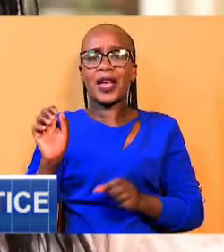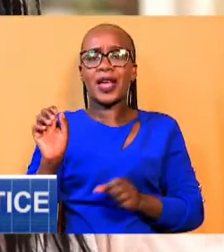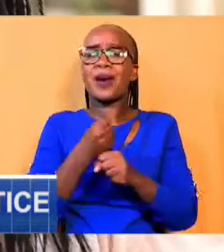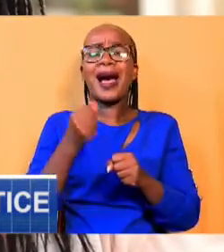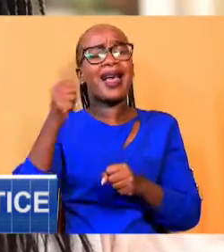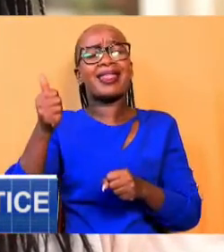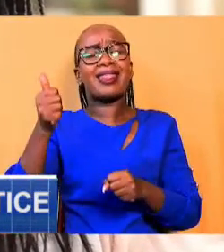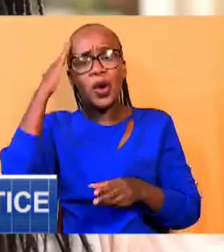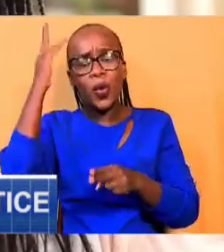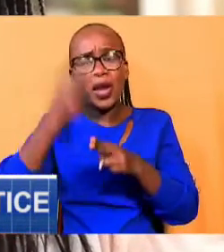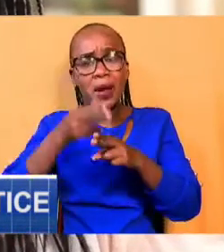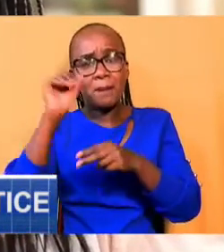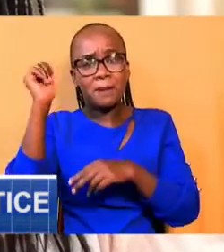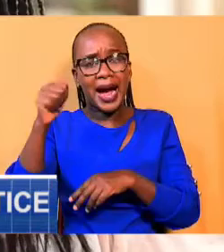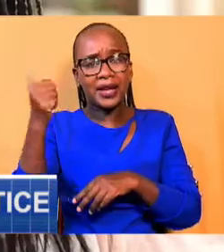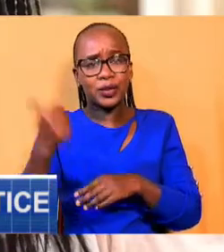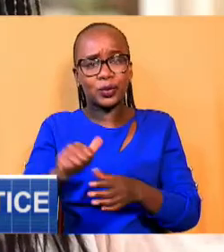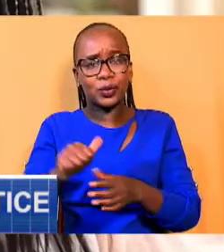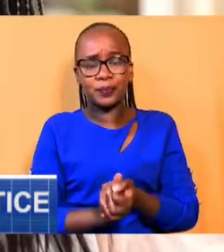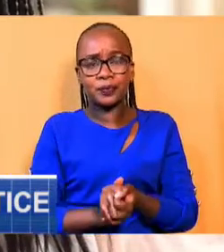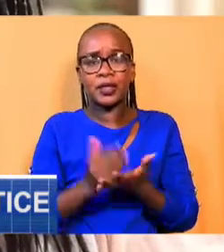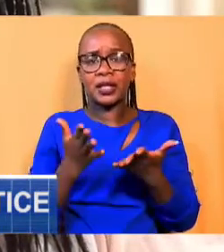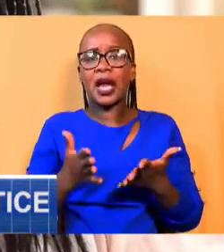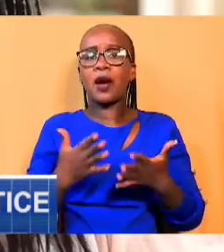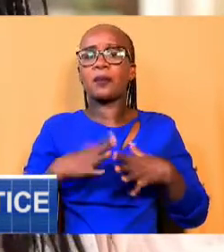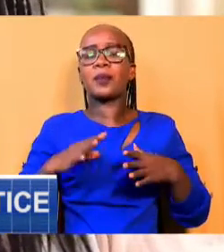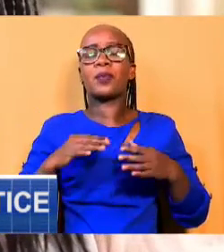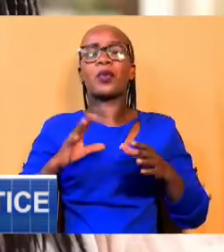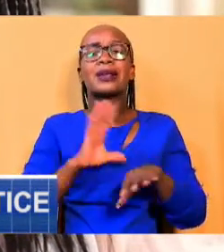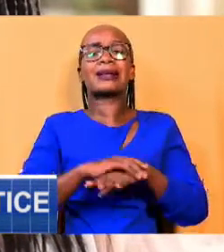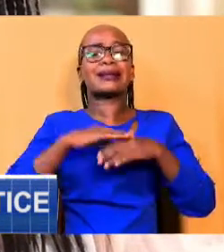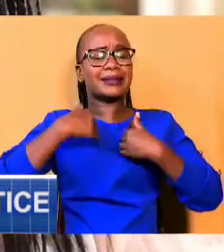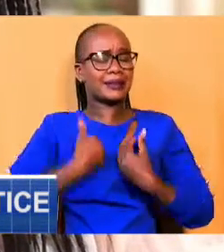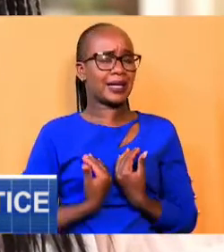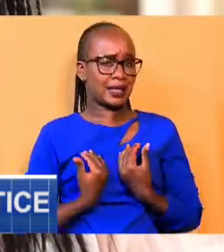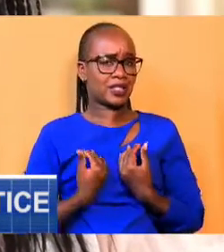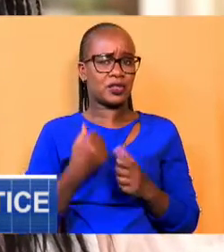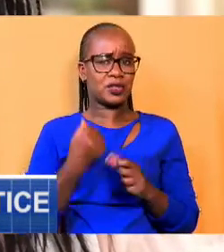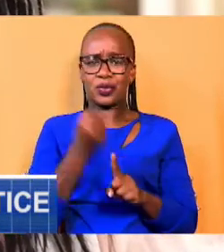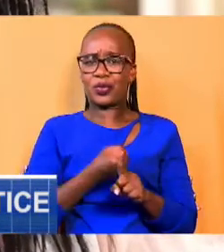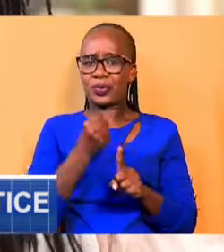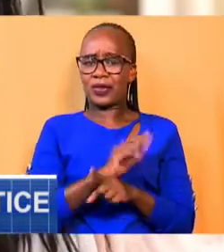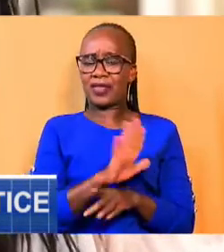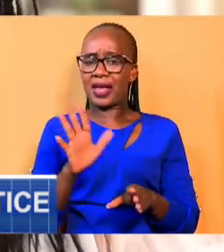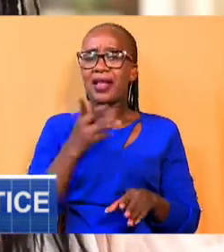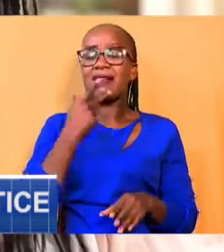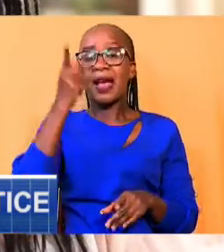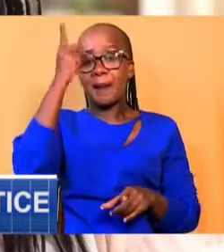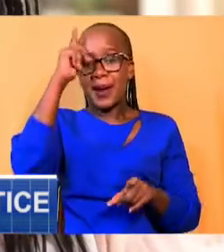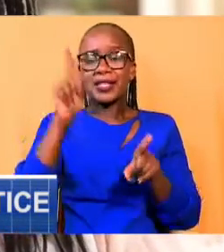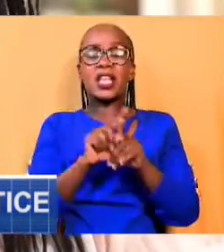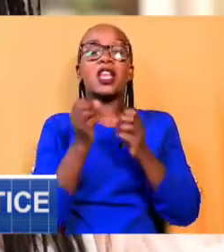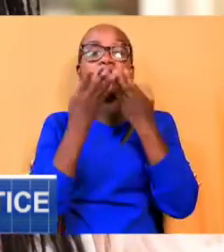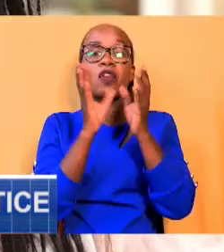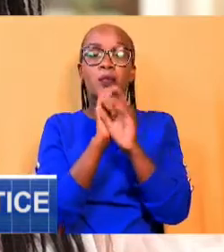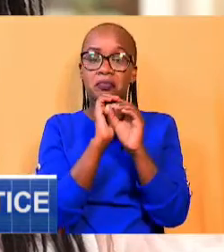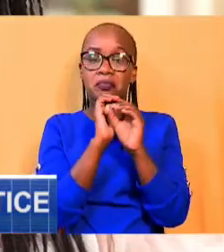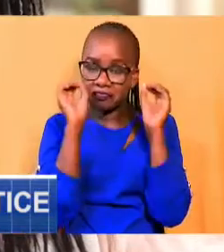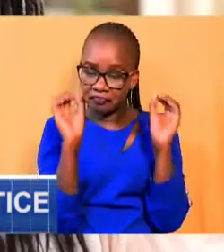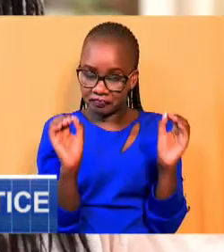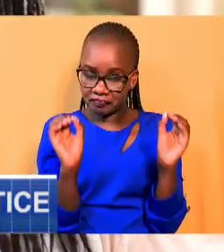name. And for that reason, a lot of people get tired, they don't want to deal with it. So the parent will not even be